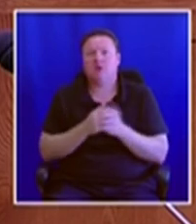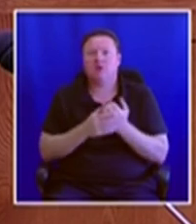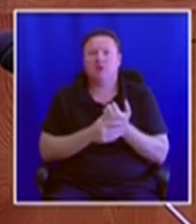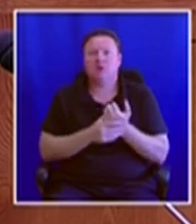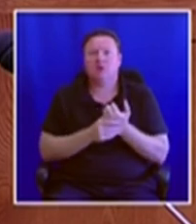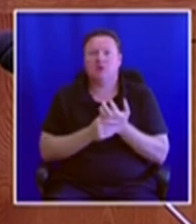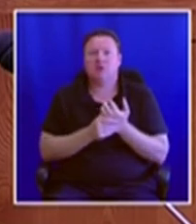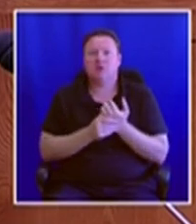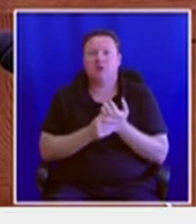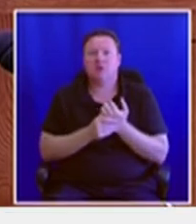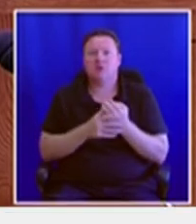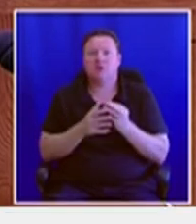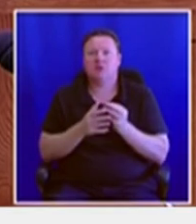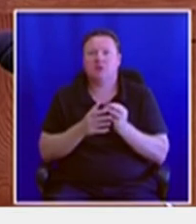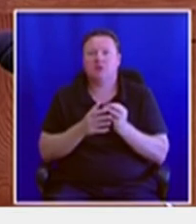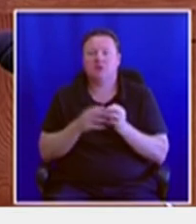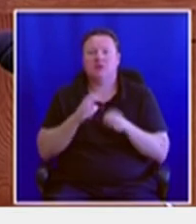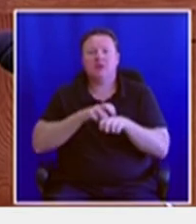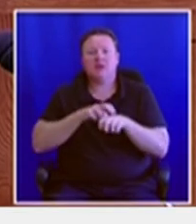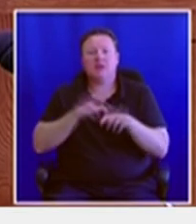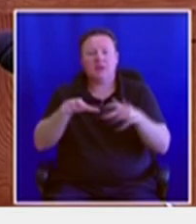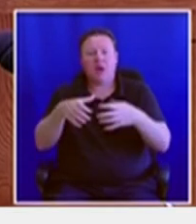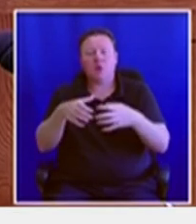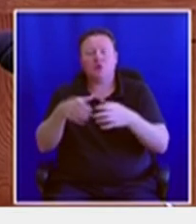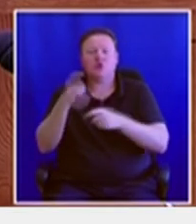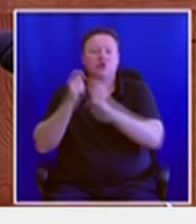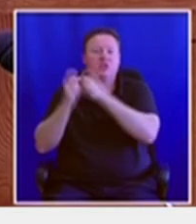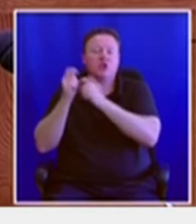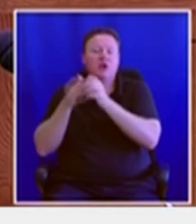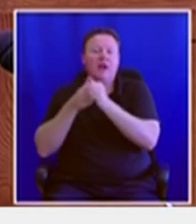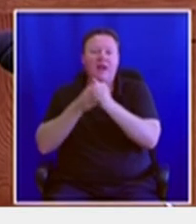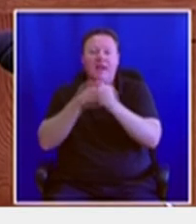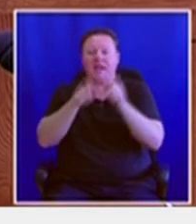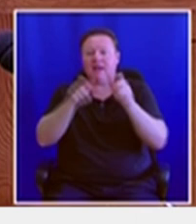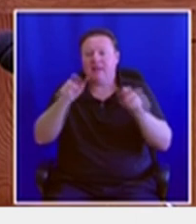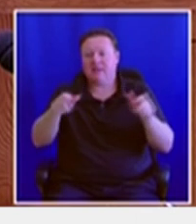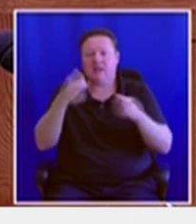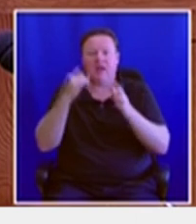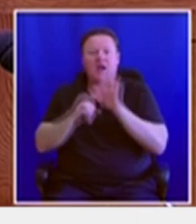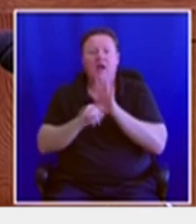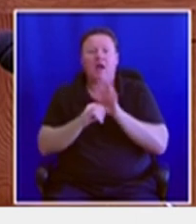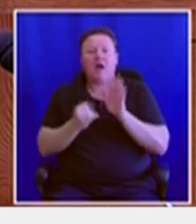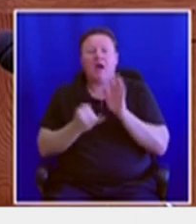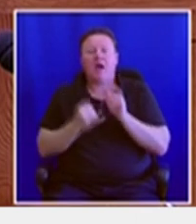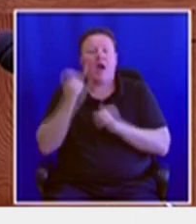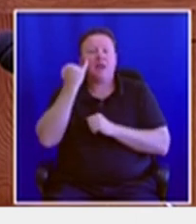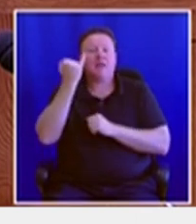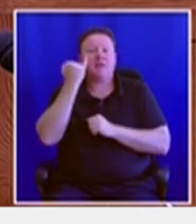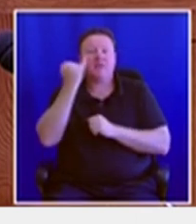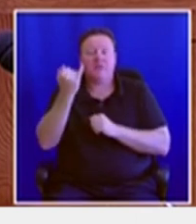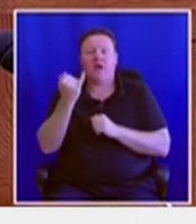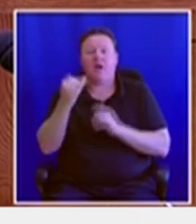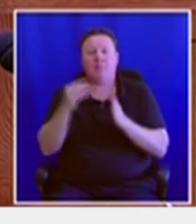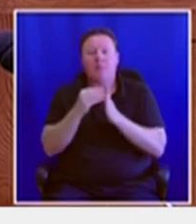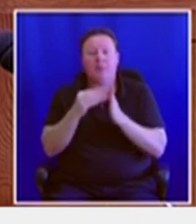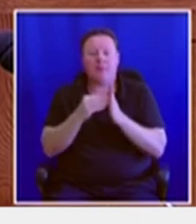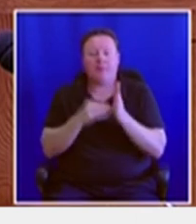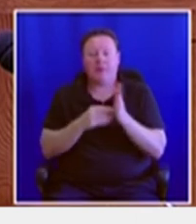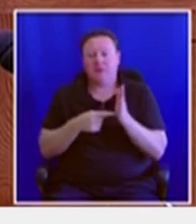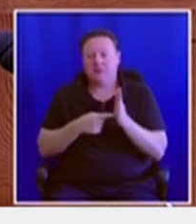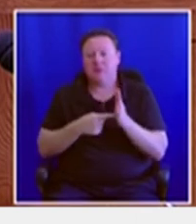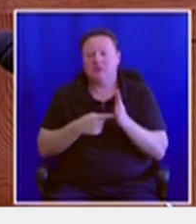need the Council of Traditional Leaders in identifying the endowments,